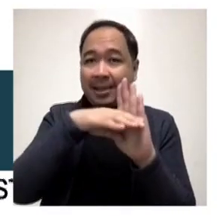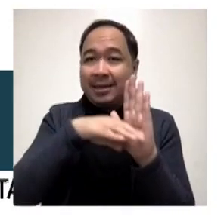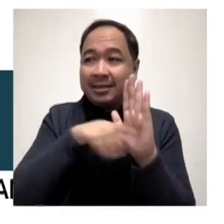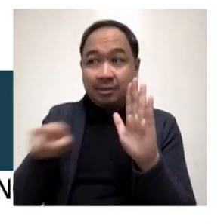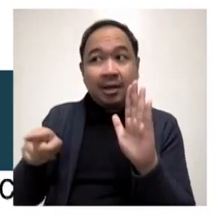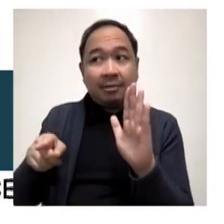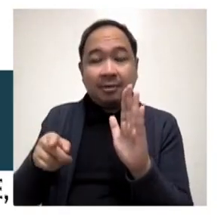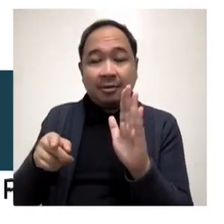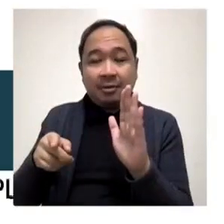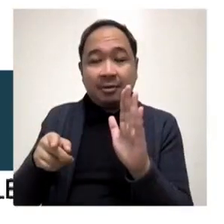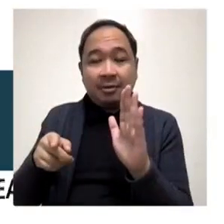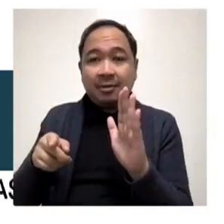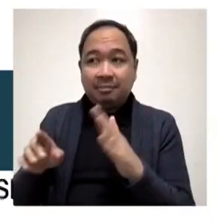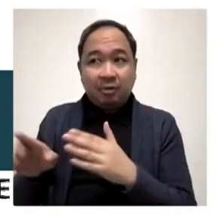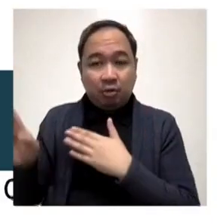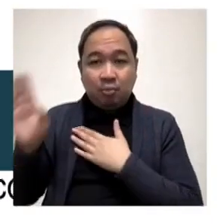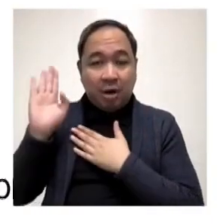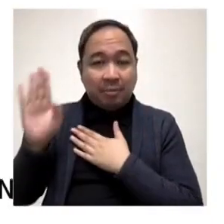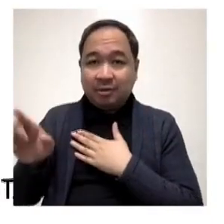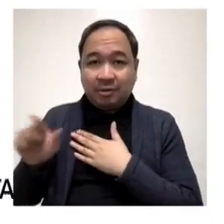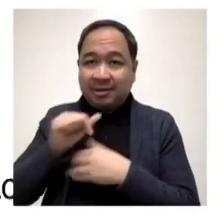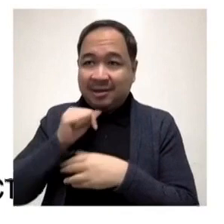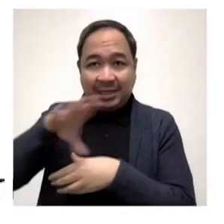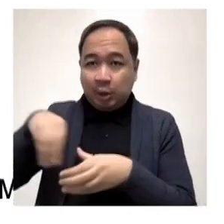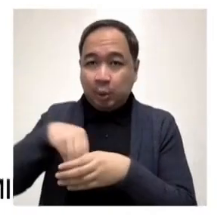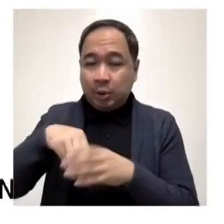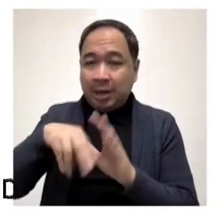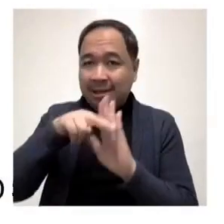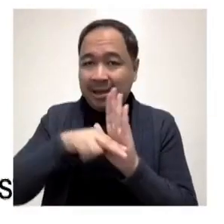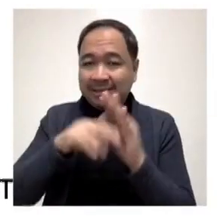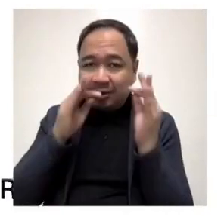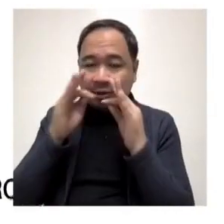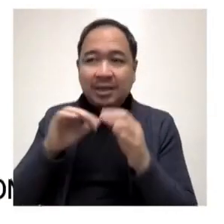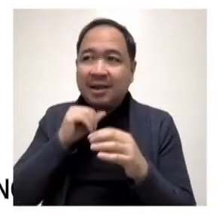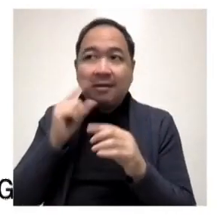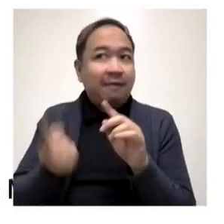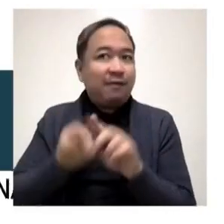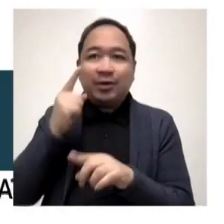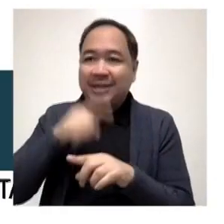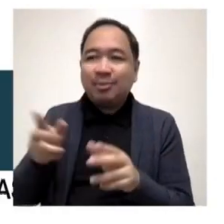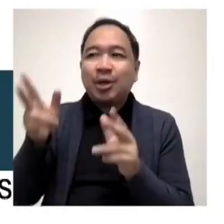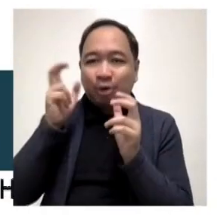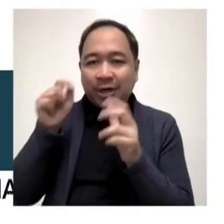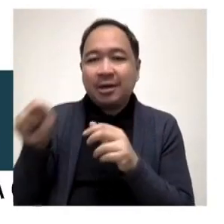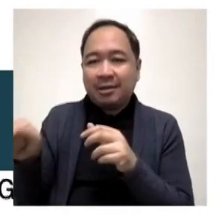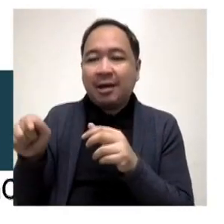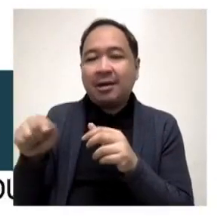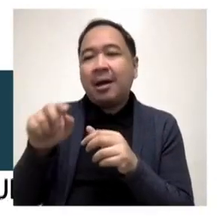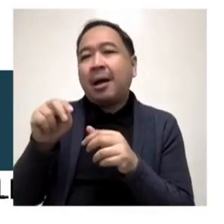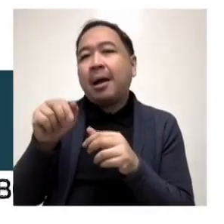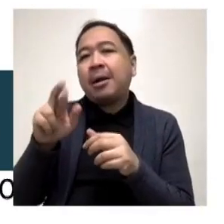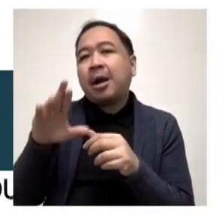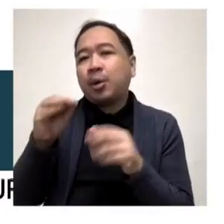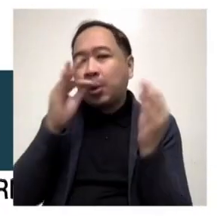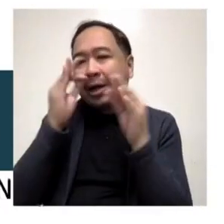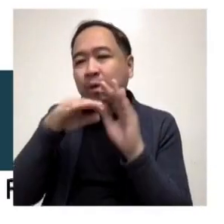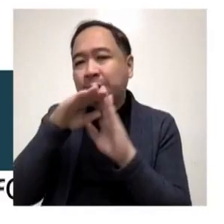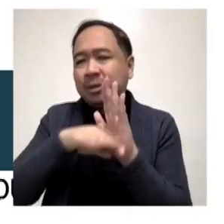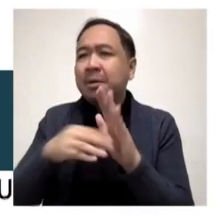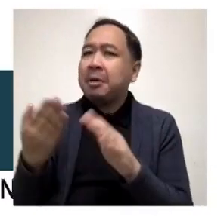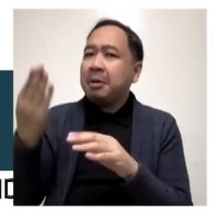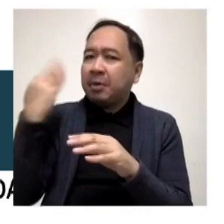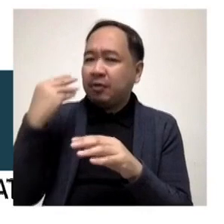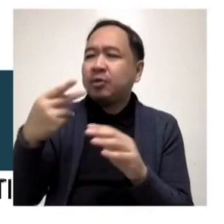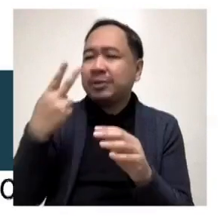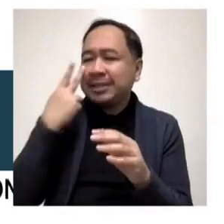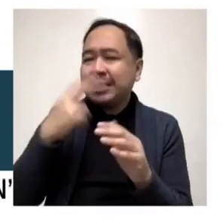but definitely. This is not the first time that we've heard of such list. We've heard of lists before and matrices presented to